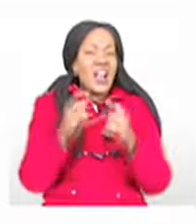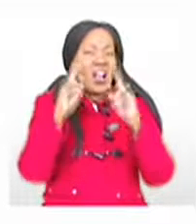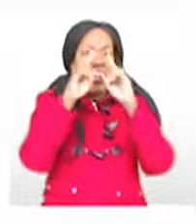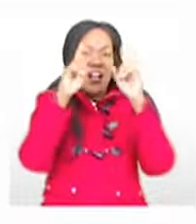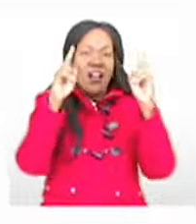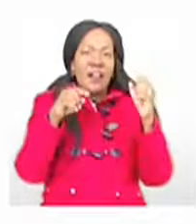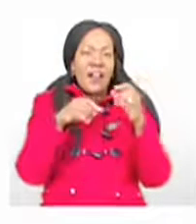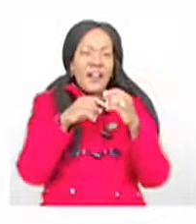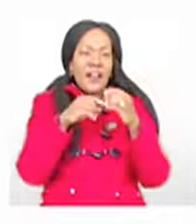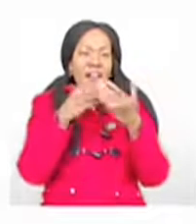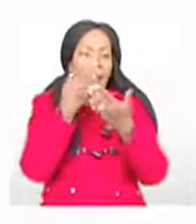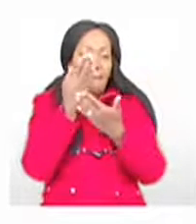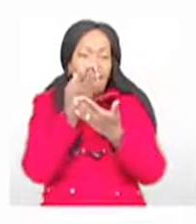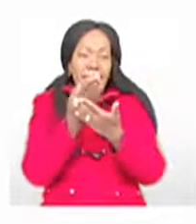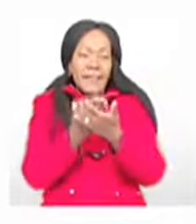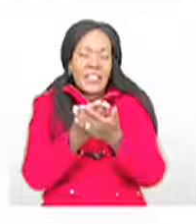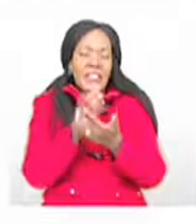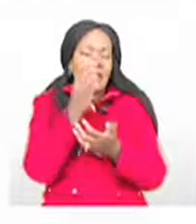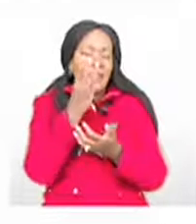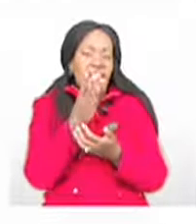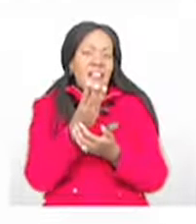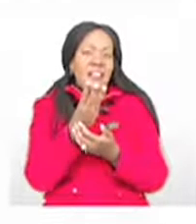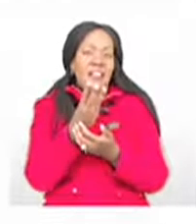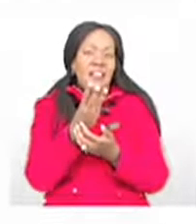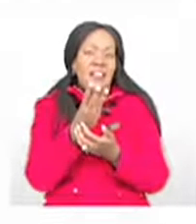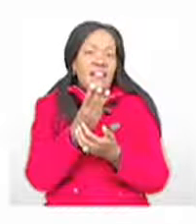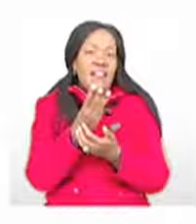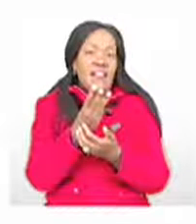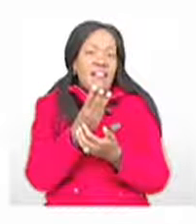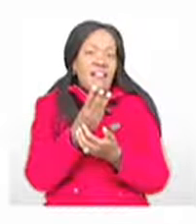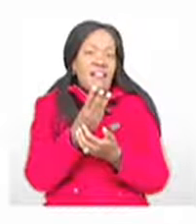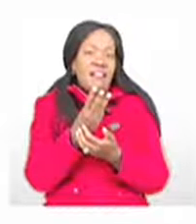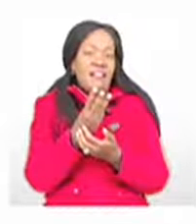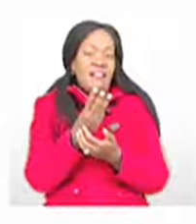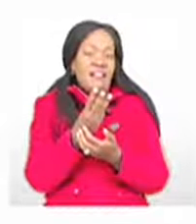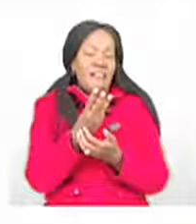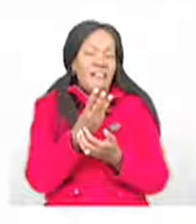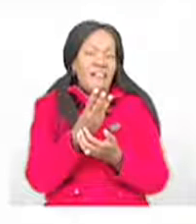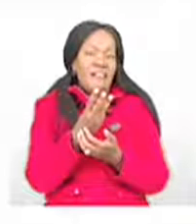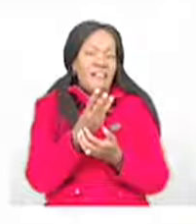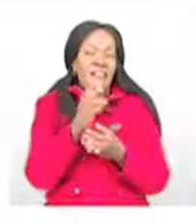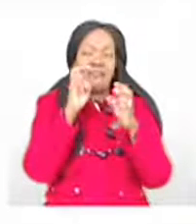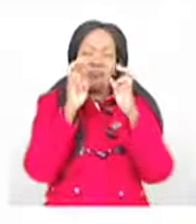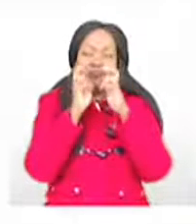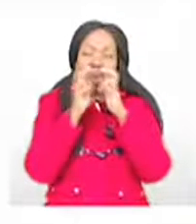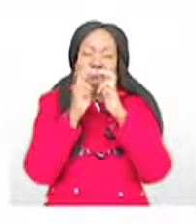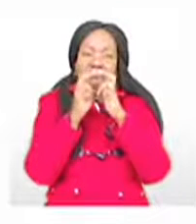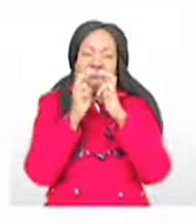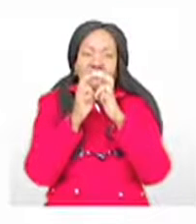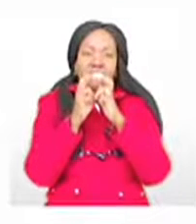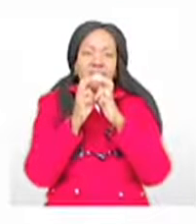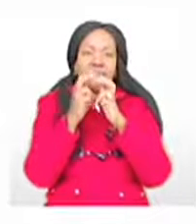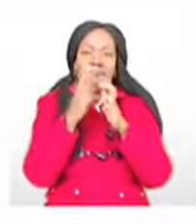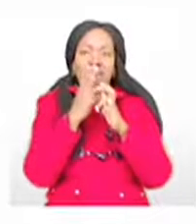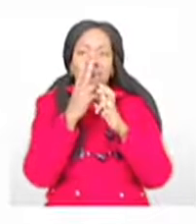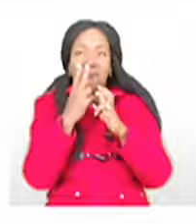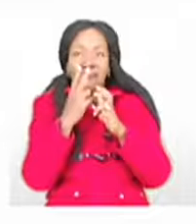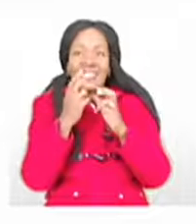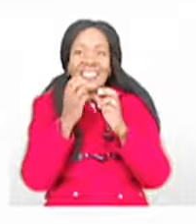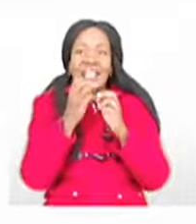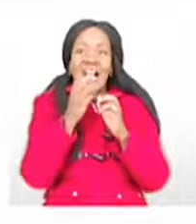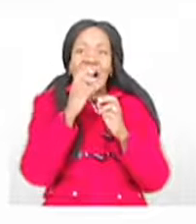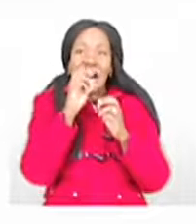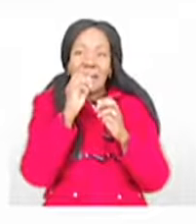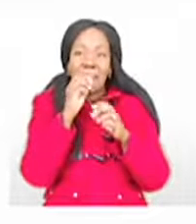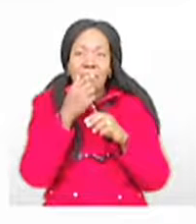3. Once the mouse has tasted the cheese or has eaten up all the